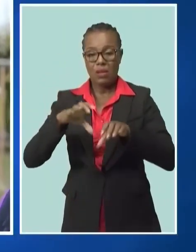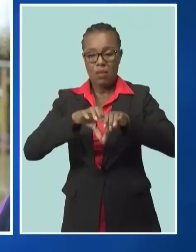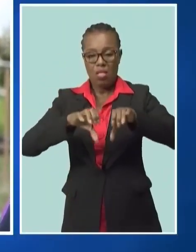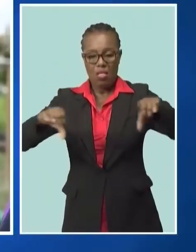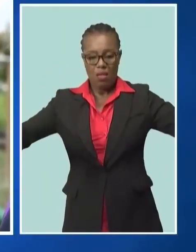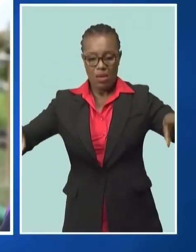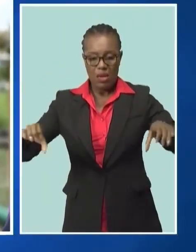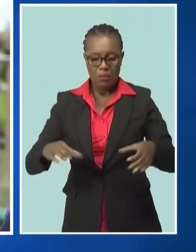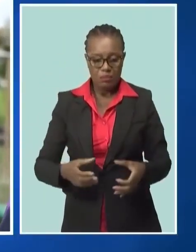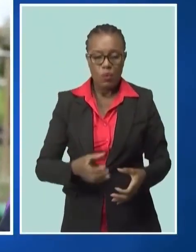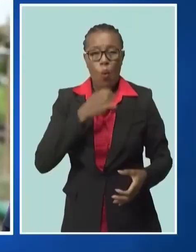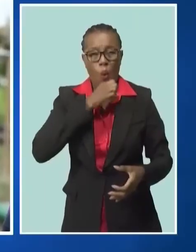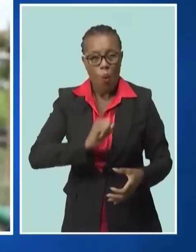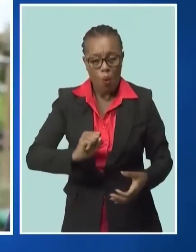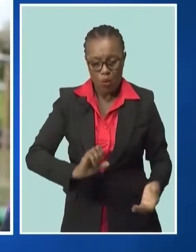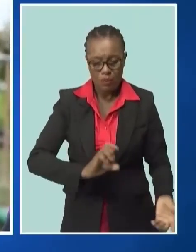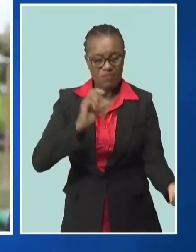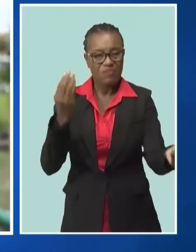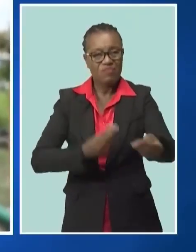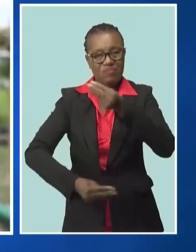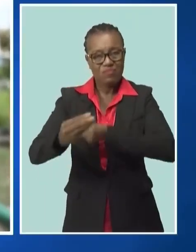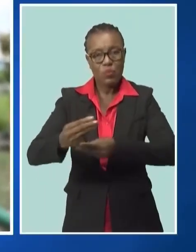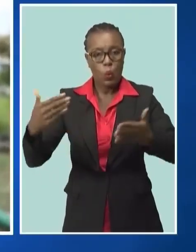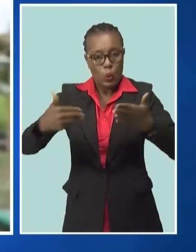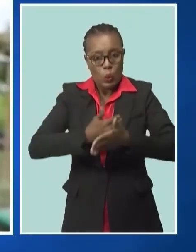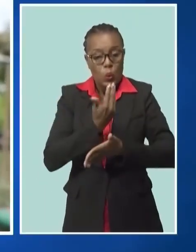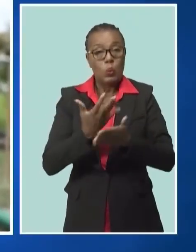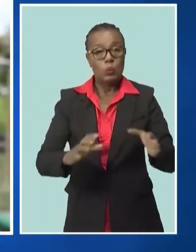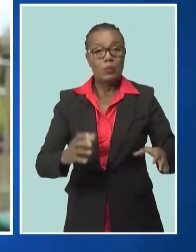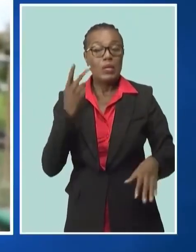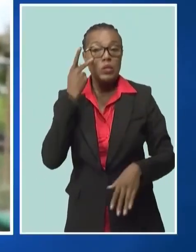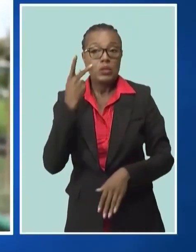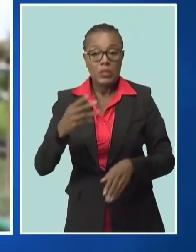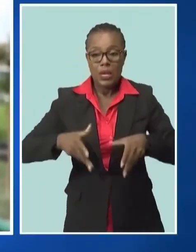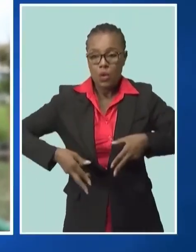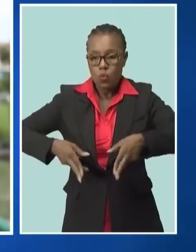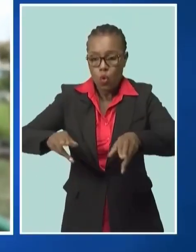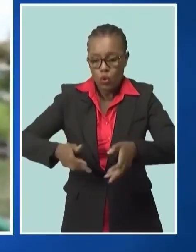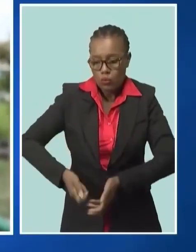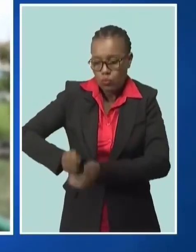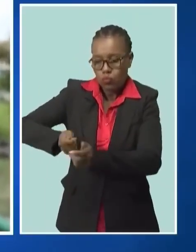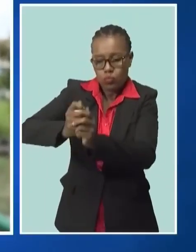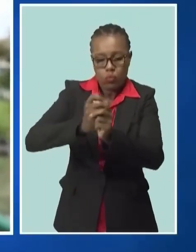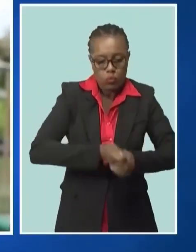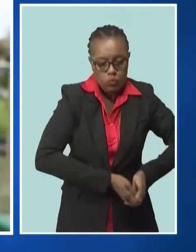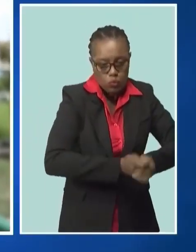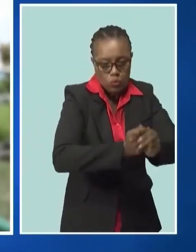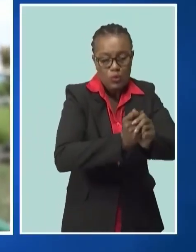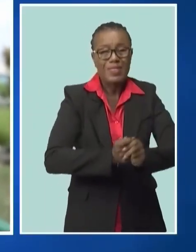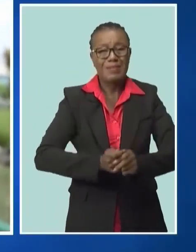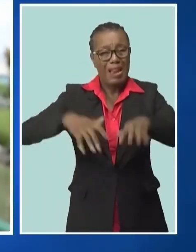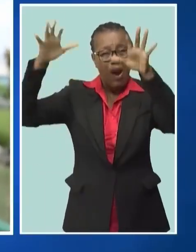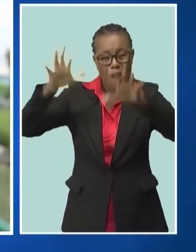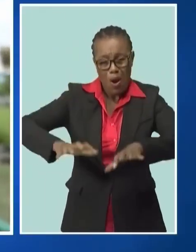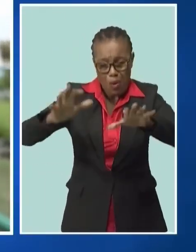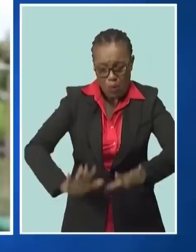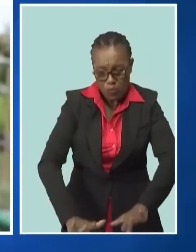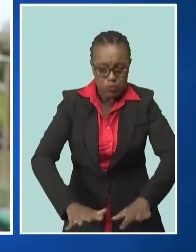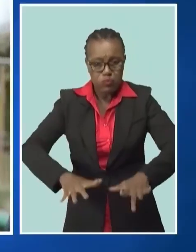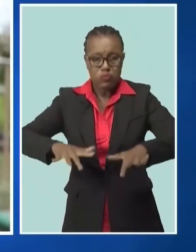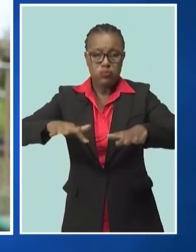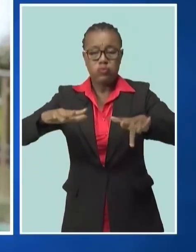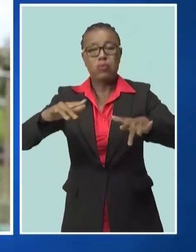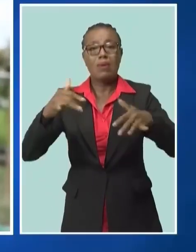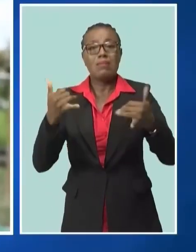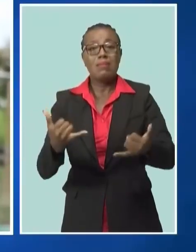roads dug up, you're going to see trenching being done. Rains like this basically set back the road works program, but it has also, in